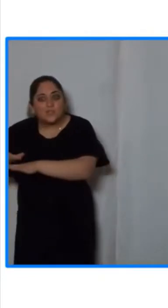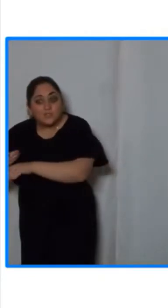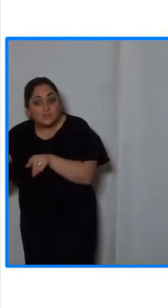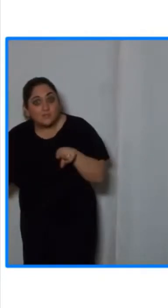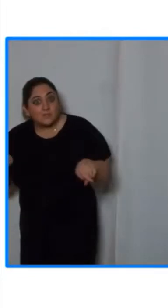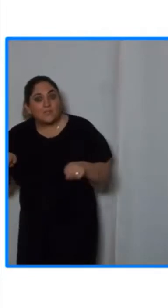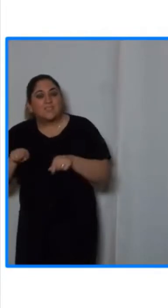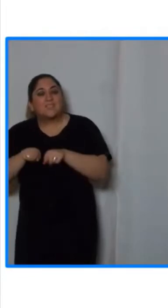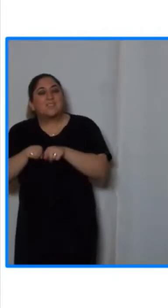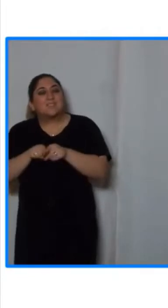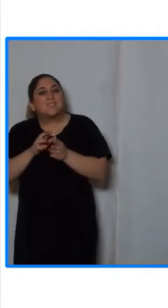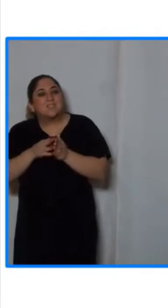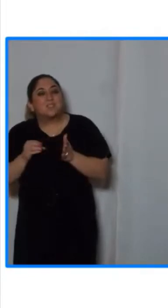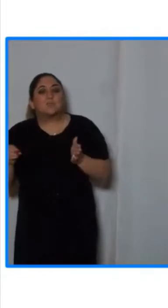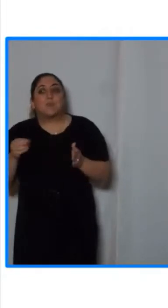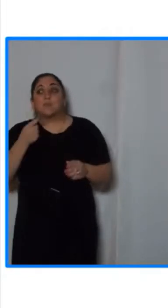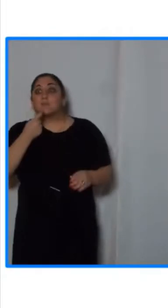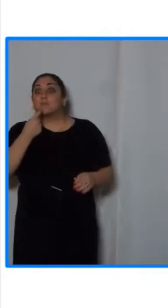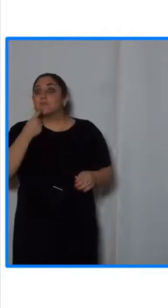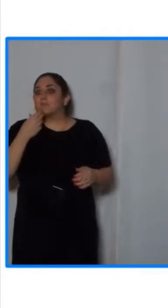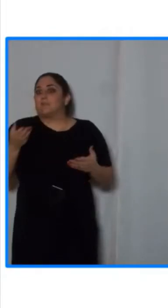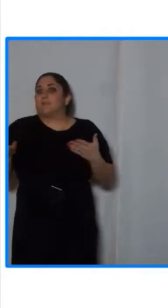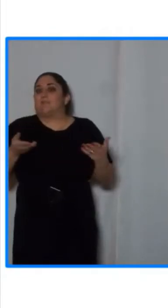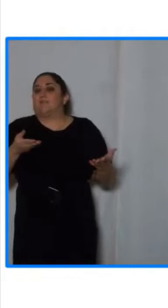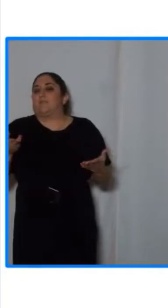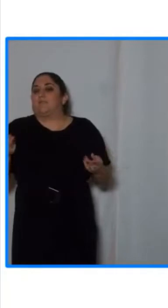the service more easily.